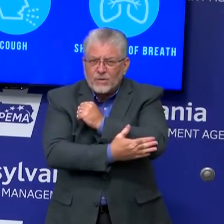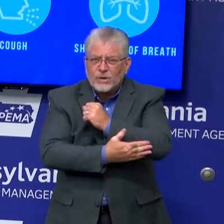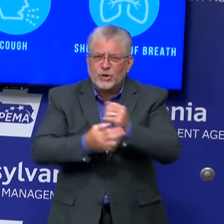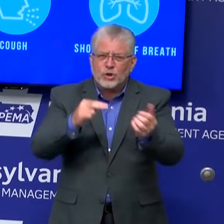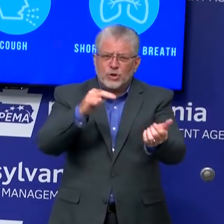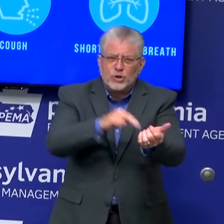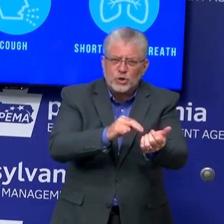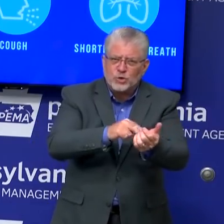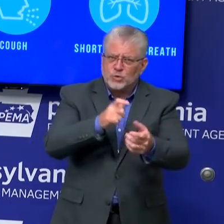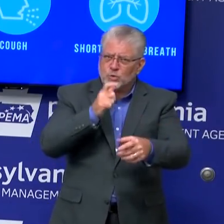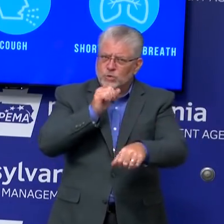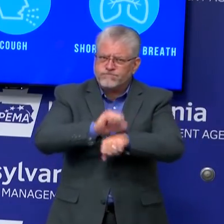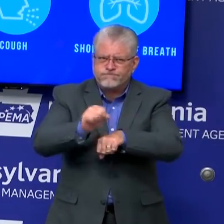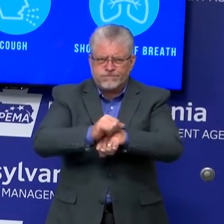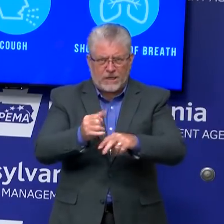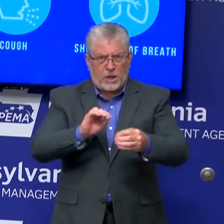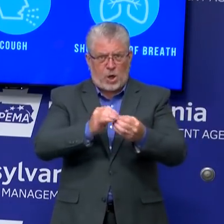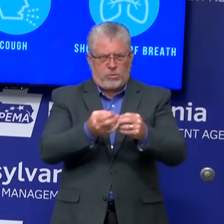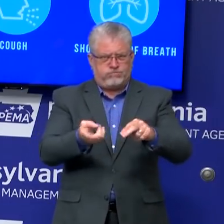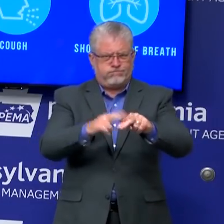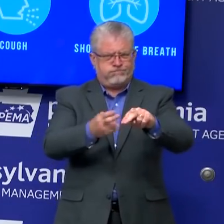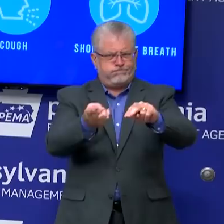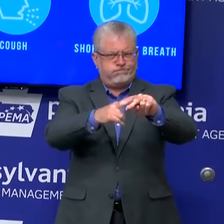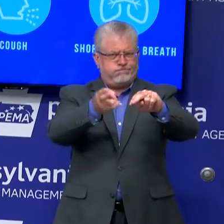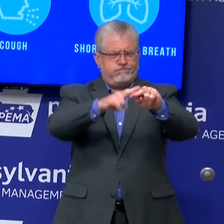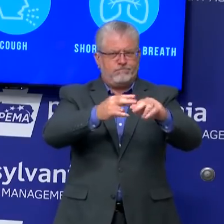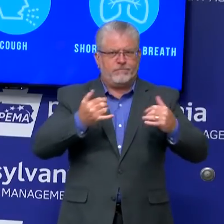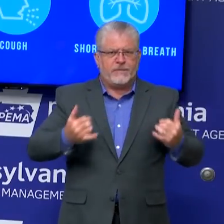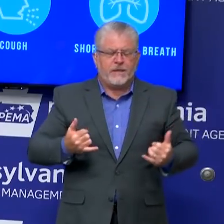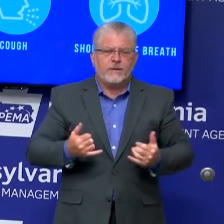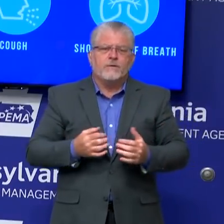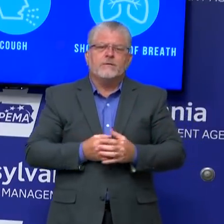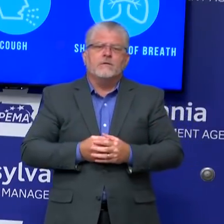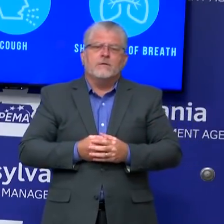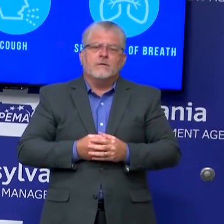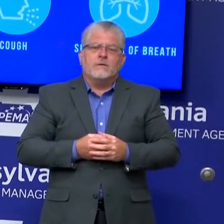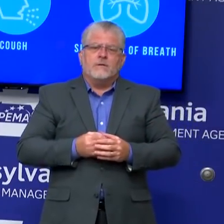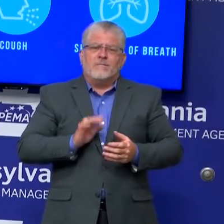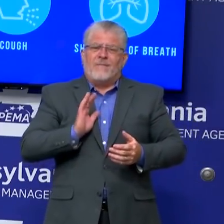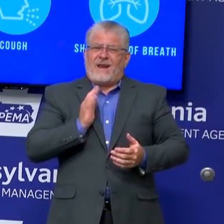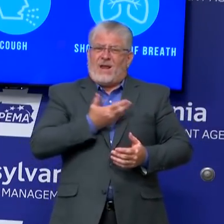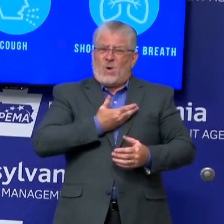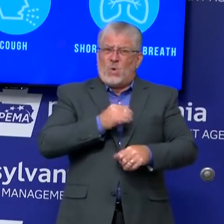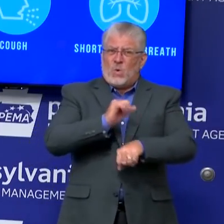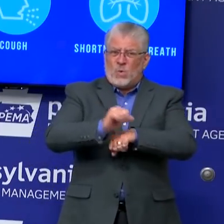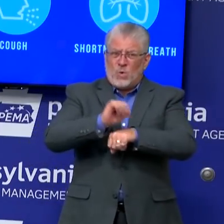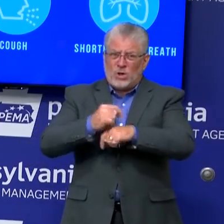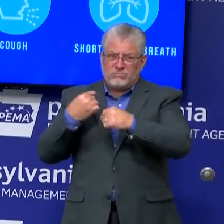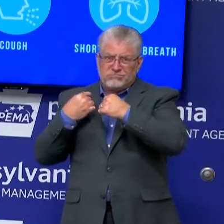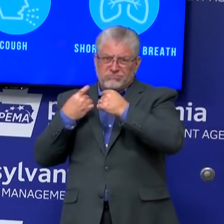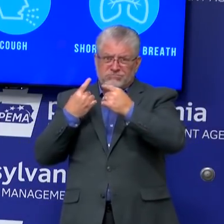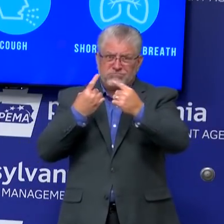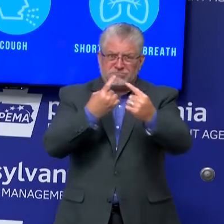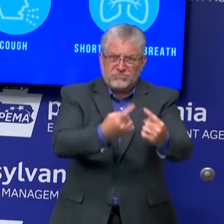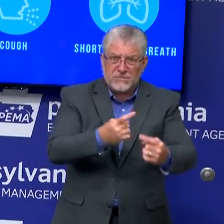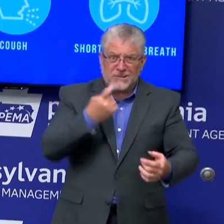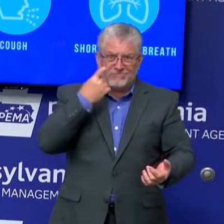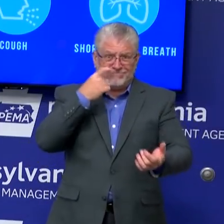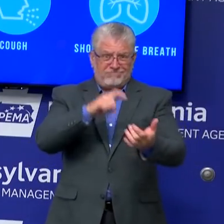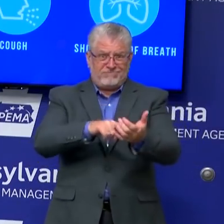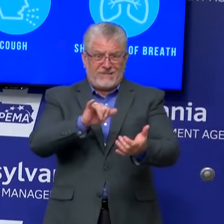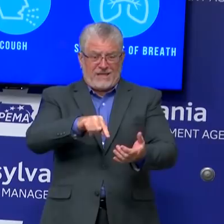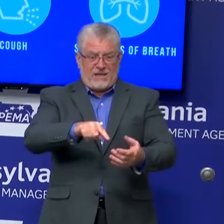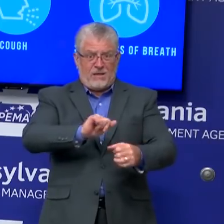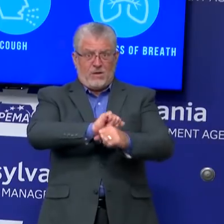Through all of these efforts, we are still seeing alarming increases in cases of COVID-19 in 19